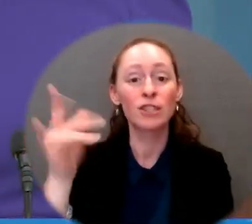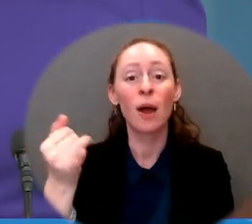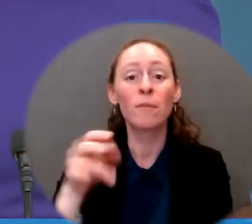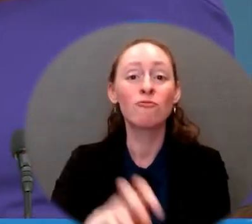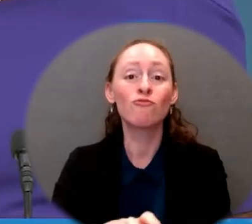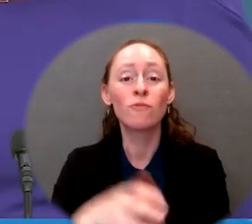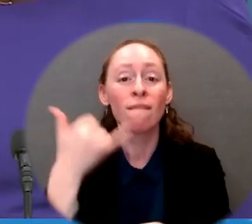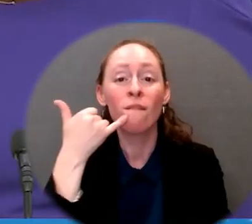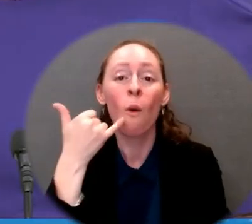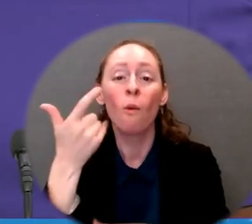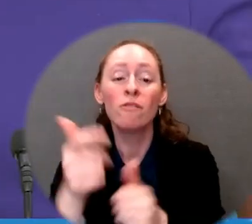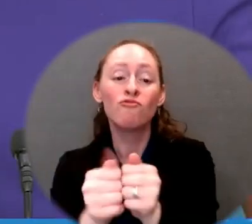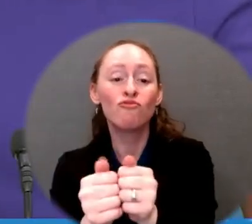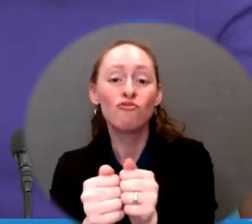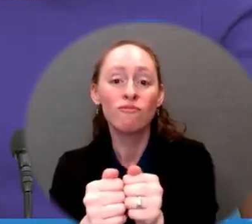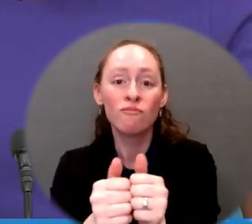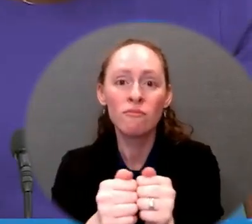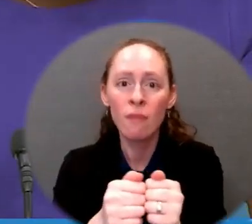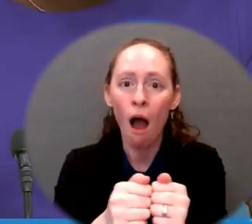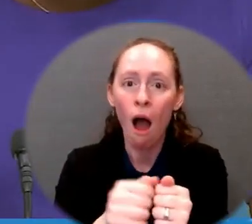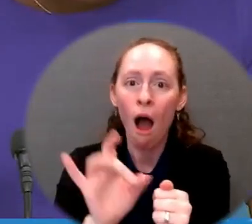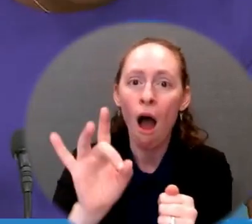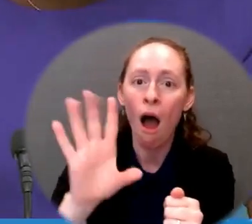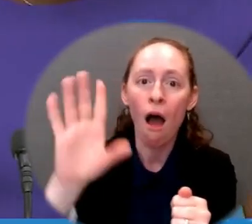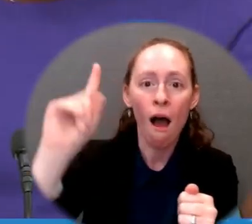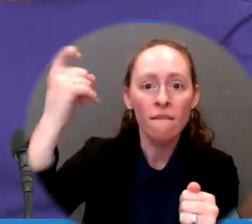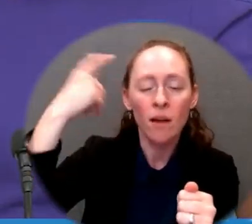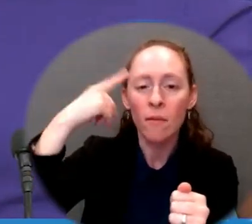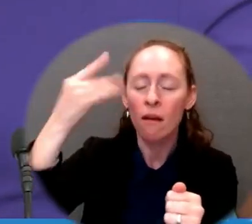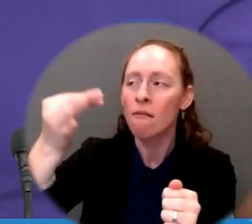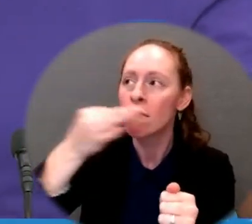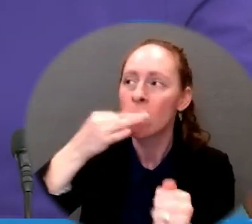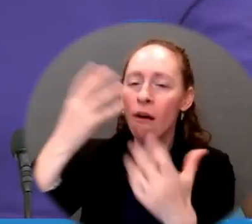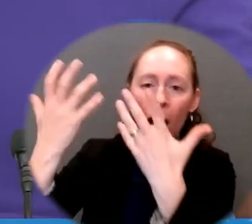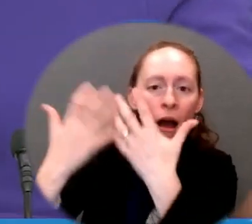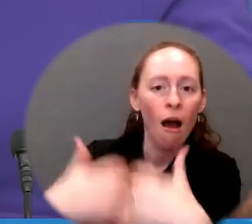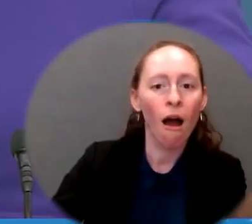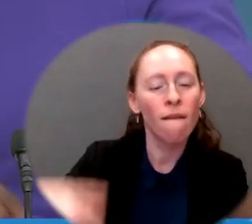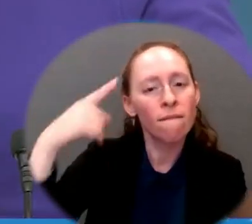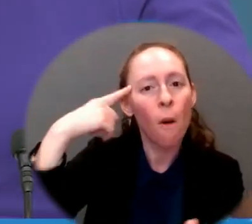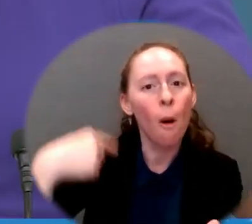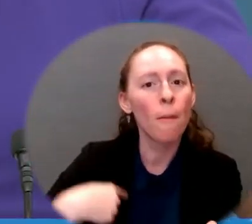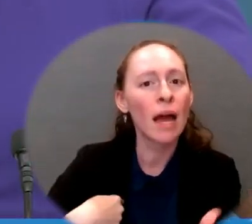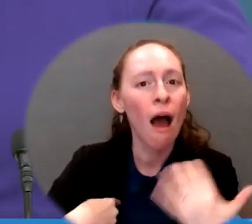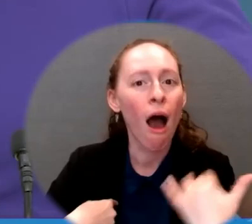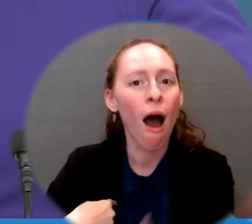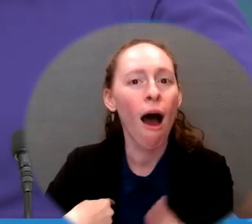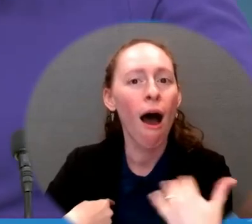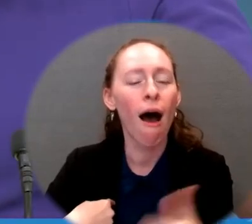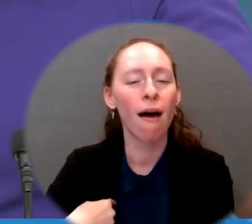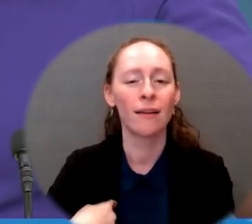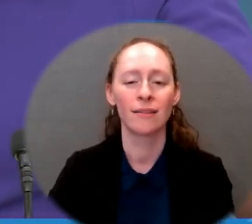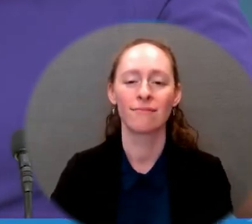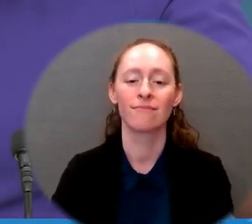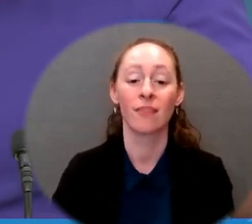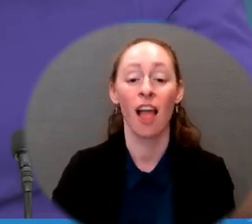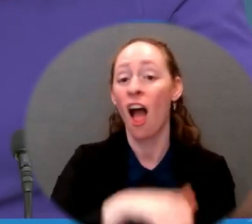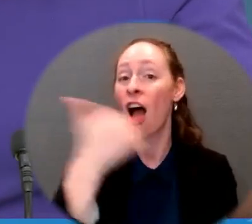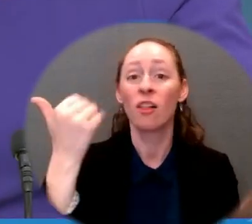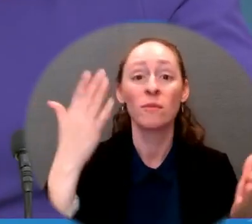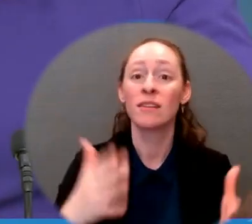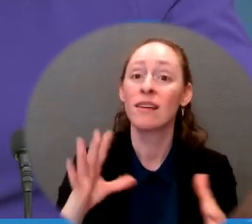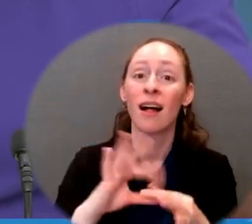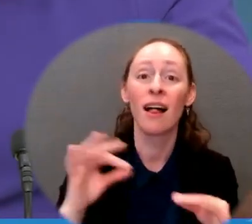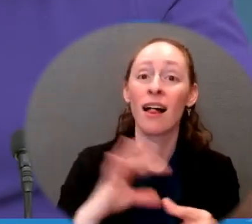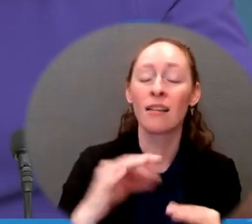phone in my pajamas. It is possible that the government actually made a form that's easy and straightforward." Forward, end quote. Another quote, "It is the simplest